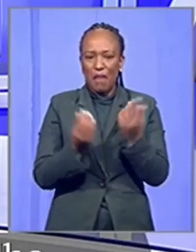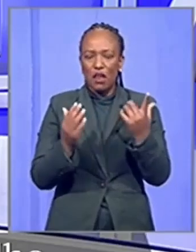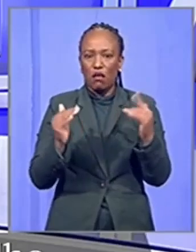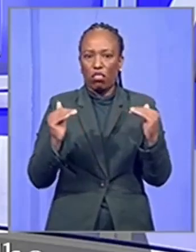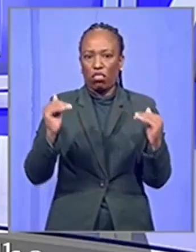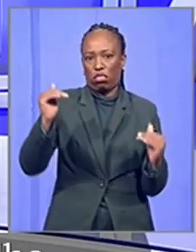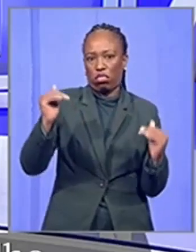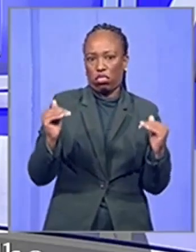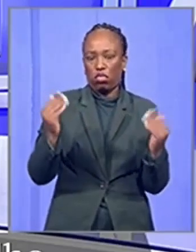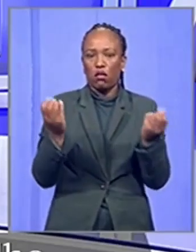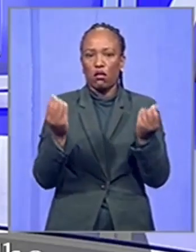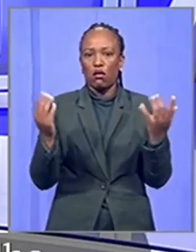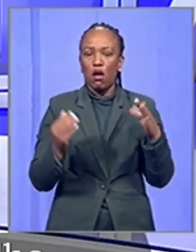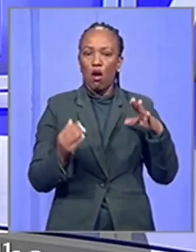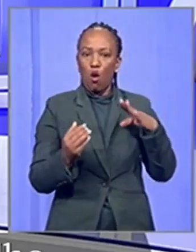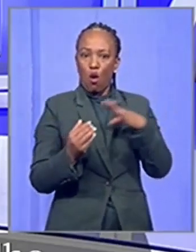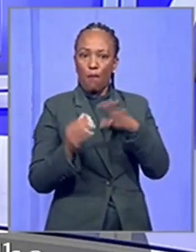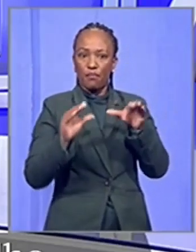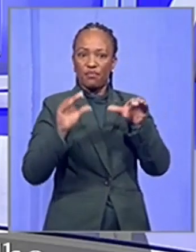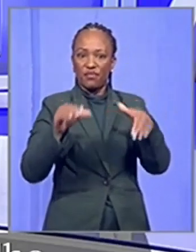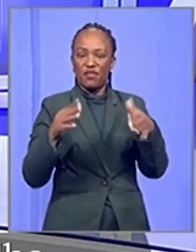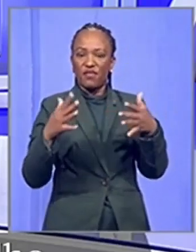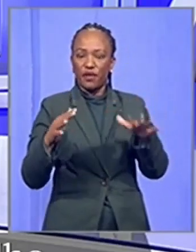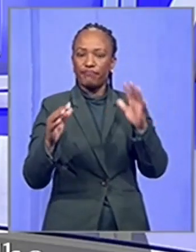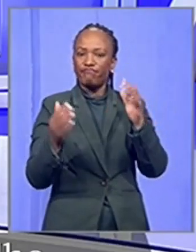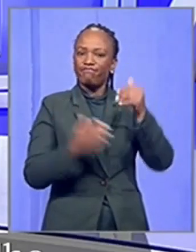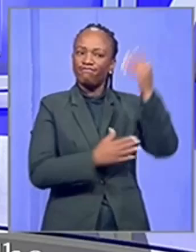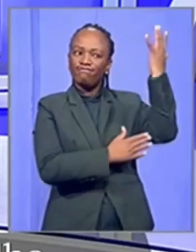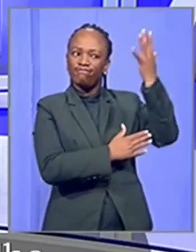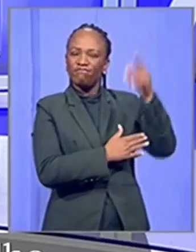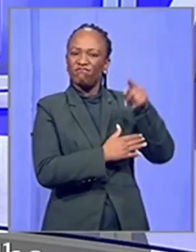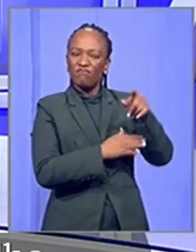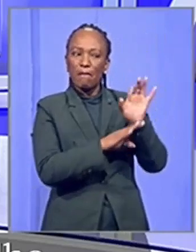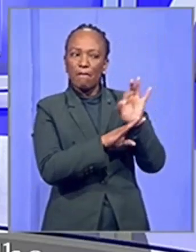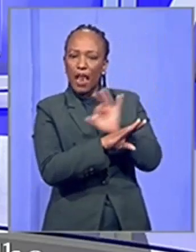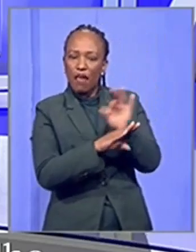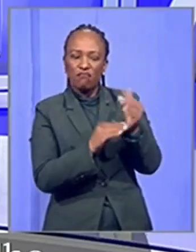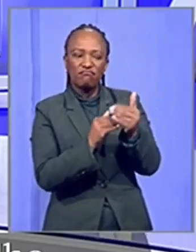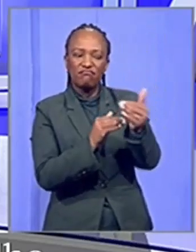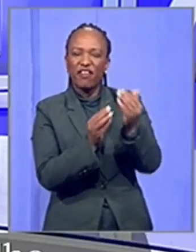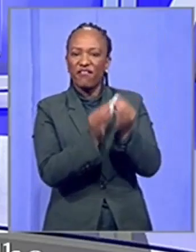e ne tshwere dingangisano tse di ikaeletsweng go samagana le merero eno.